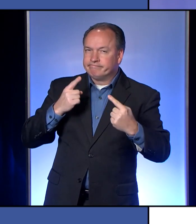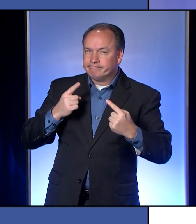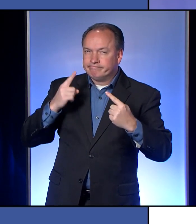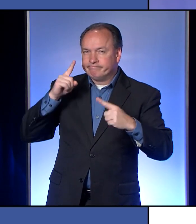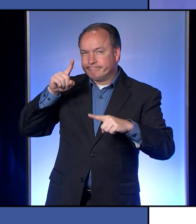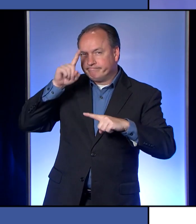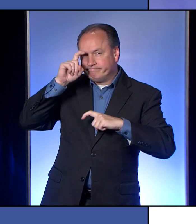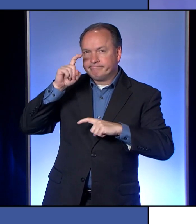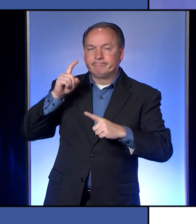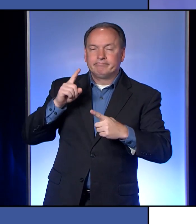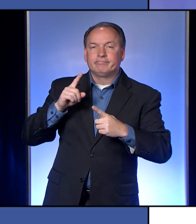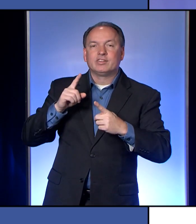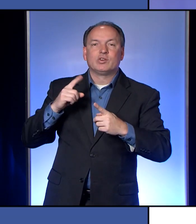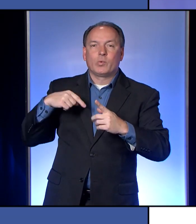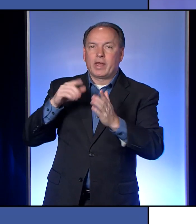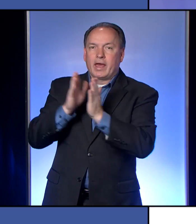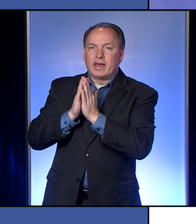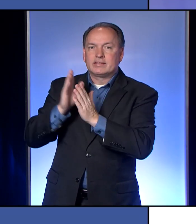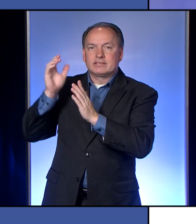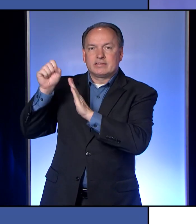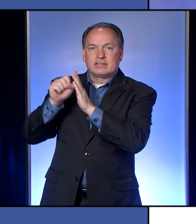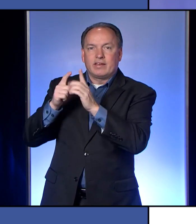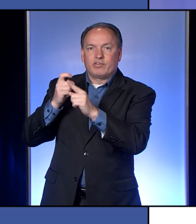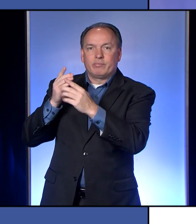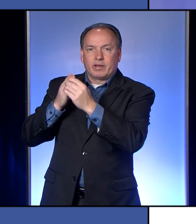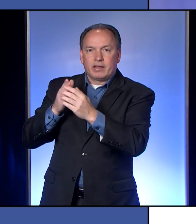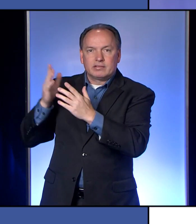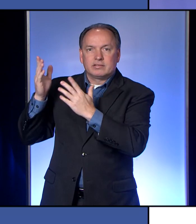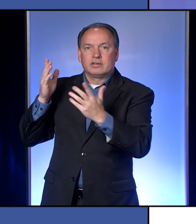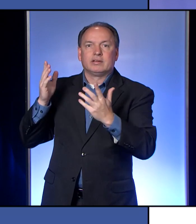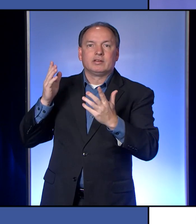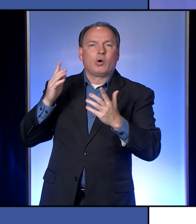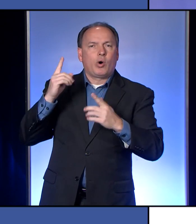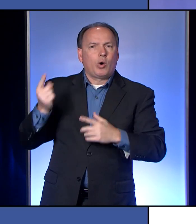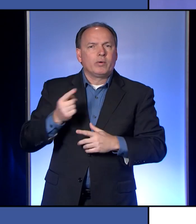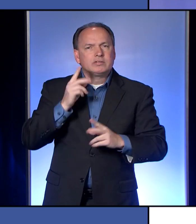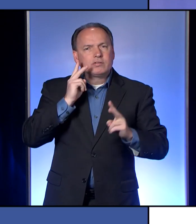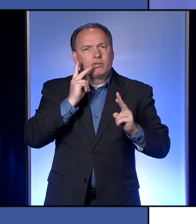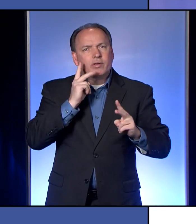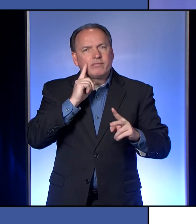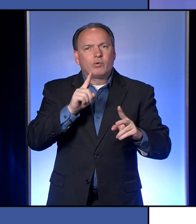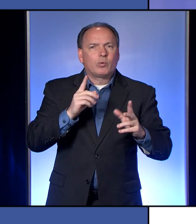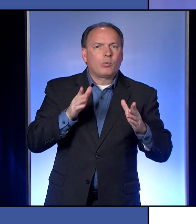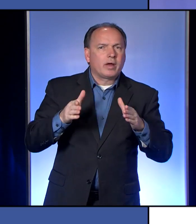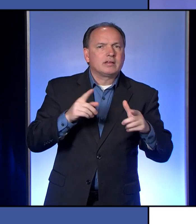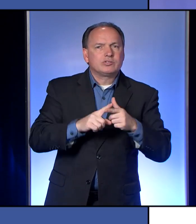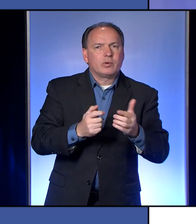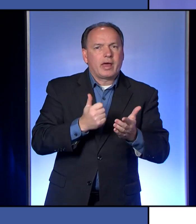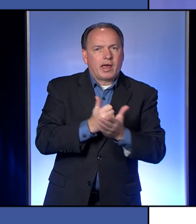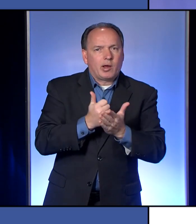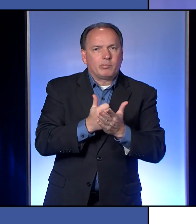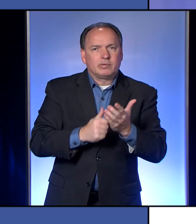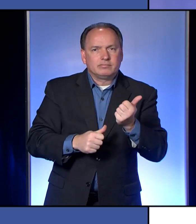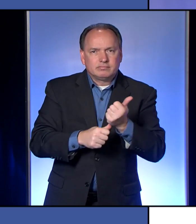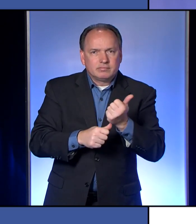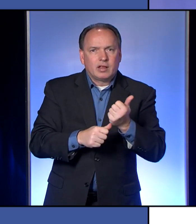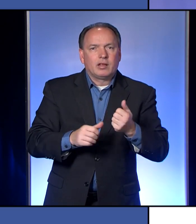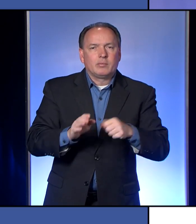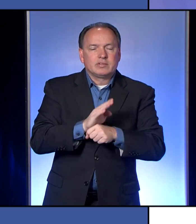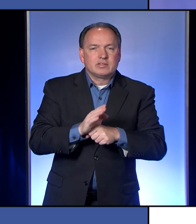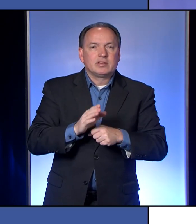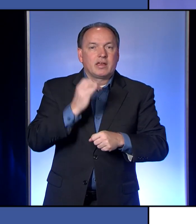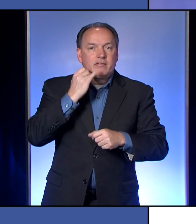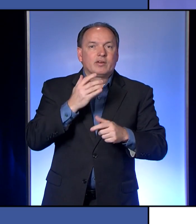these things. And so I'm always looking to see how we can help our businesses if there is a possibility for them to